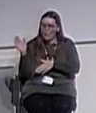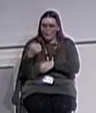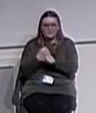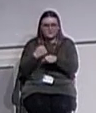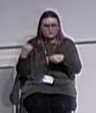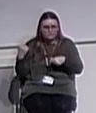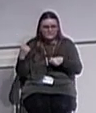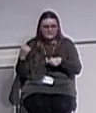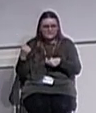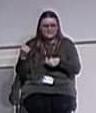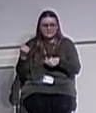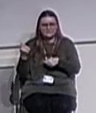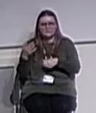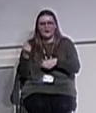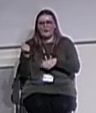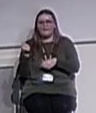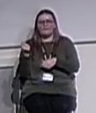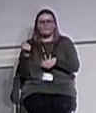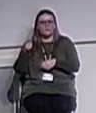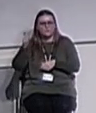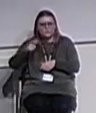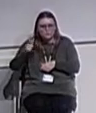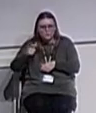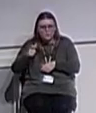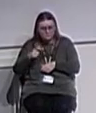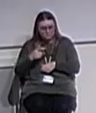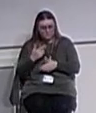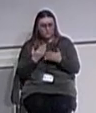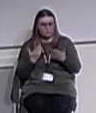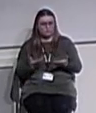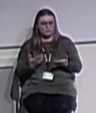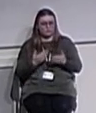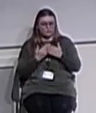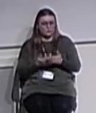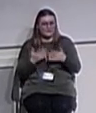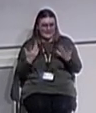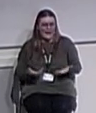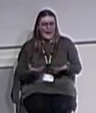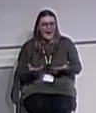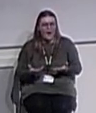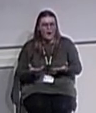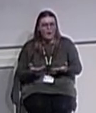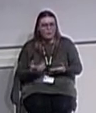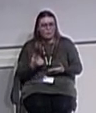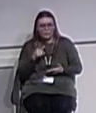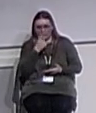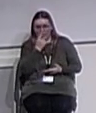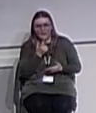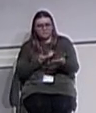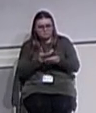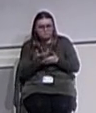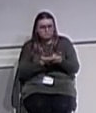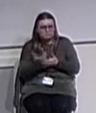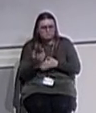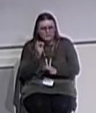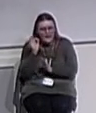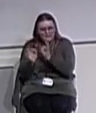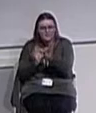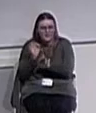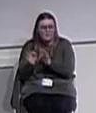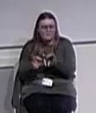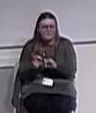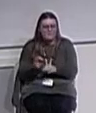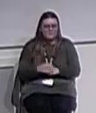are ambassadors, student ambassadors who are doing the degrees now, and some of the degree programme directors as well. Okay, so you can